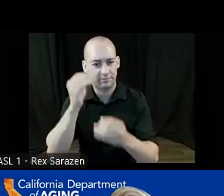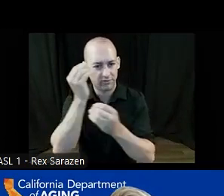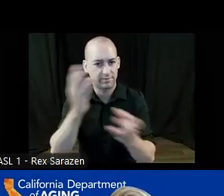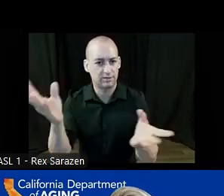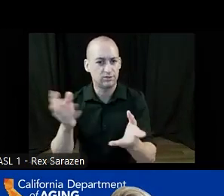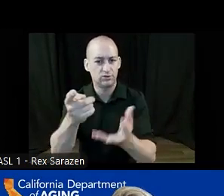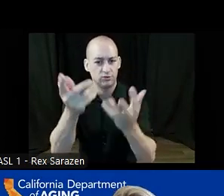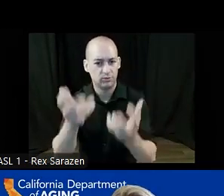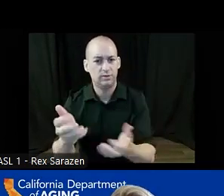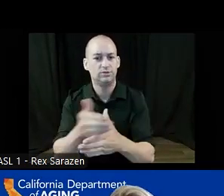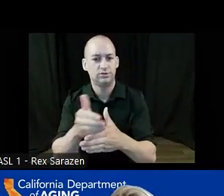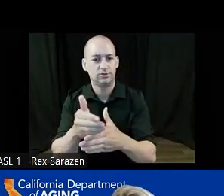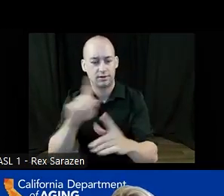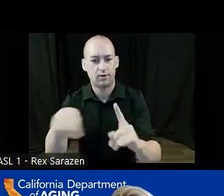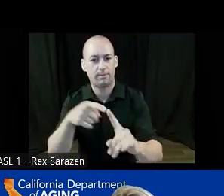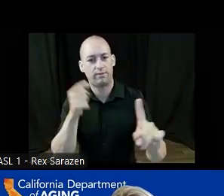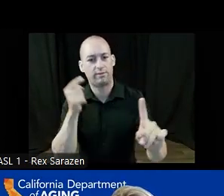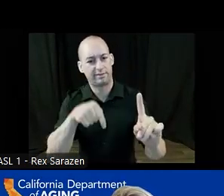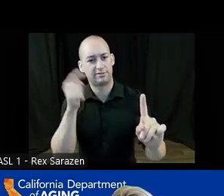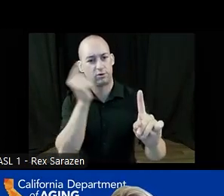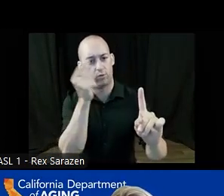this initiative. Next slide, please.